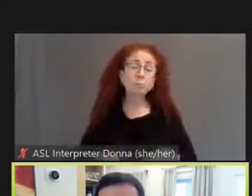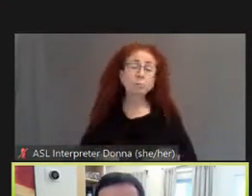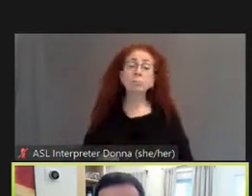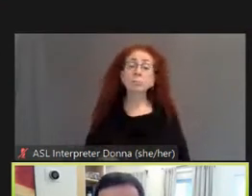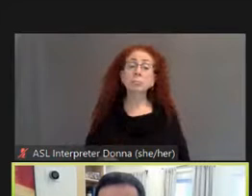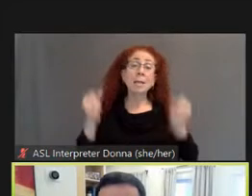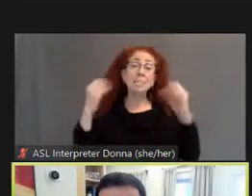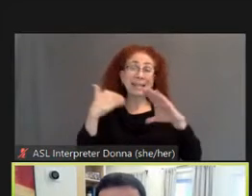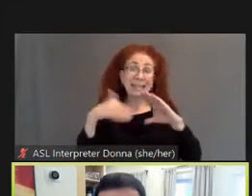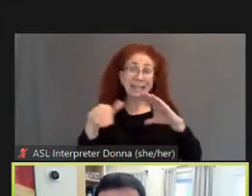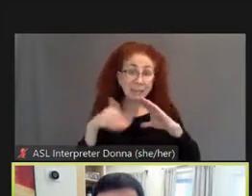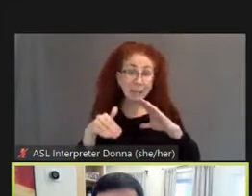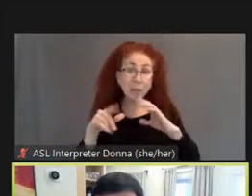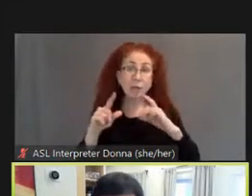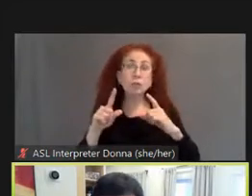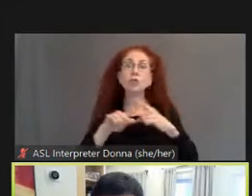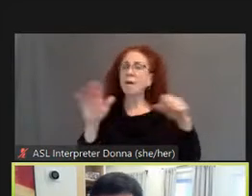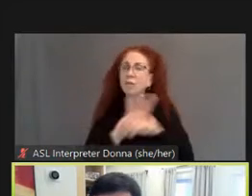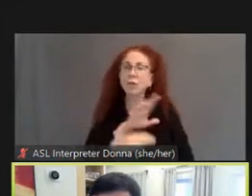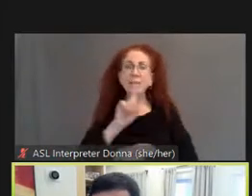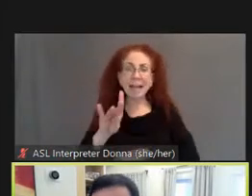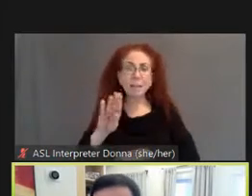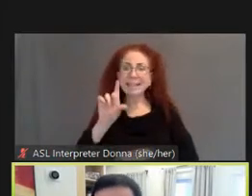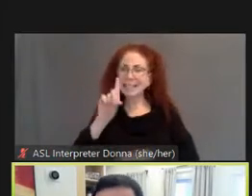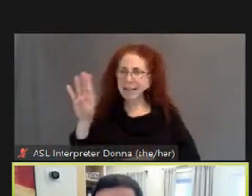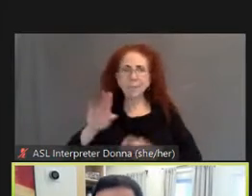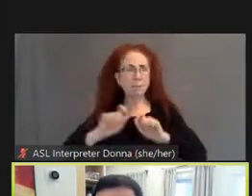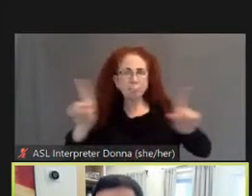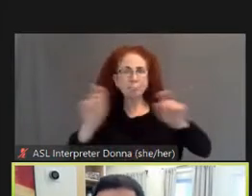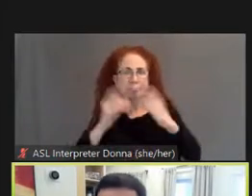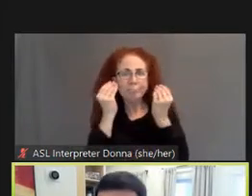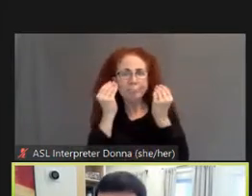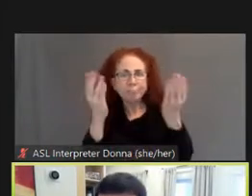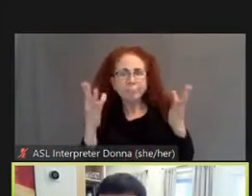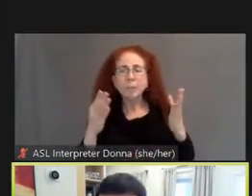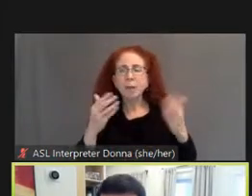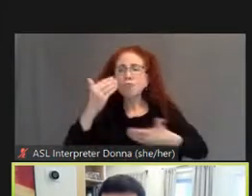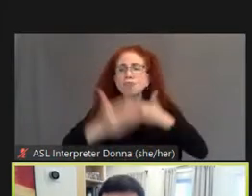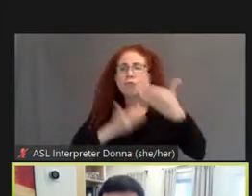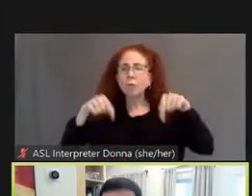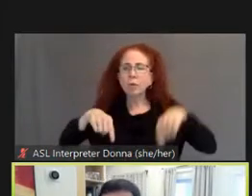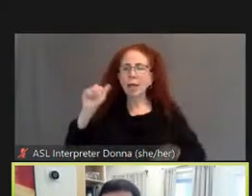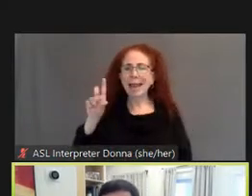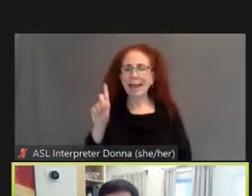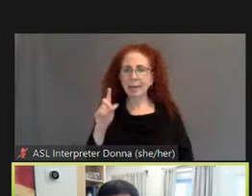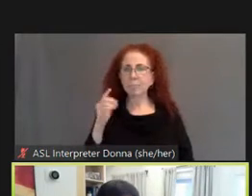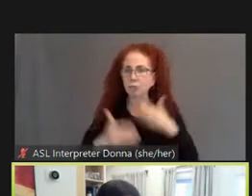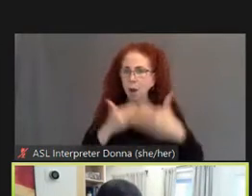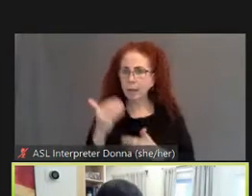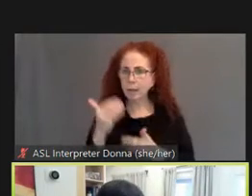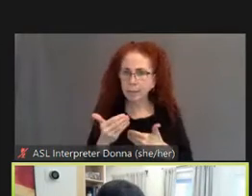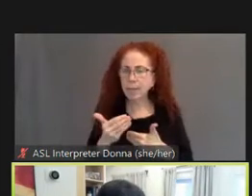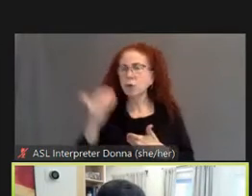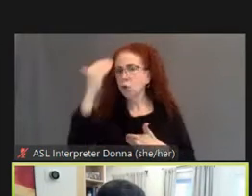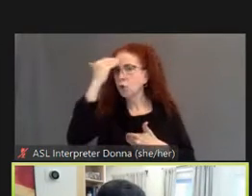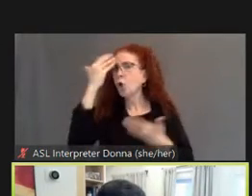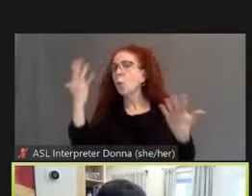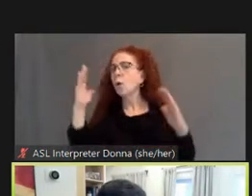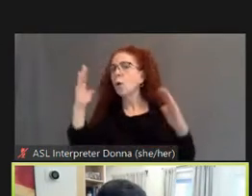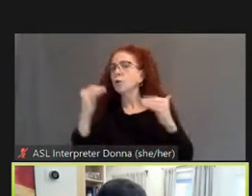of emails to our full database, updating them on the progress of audio description and what to expect coming